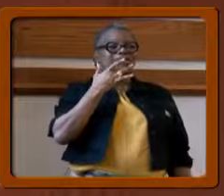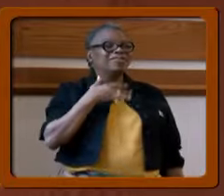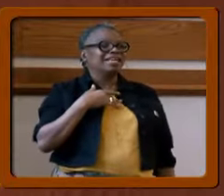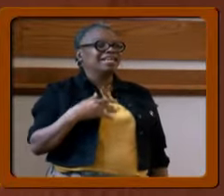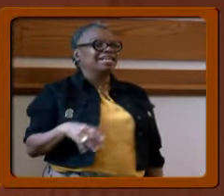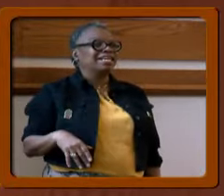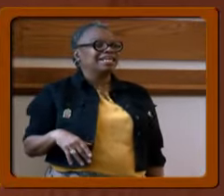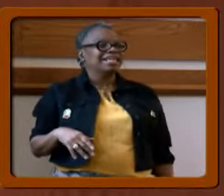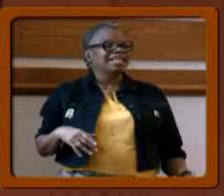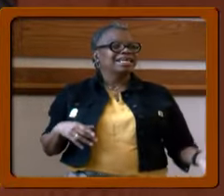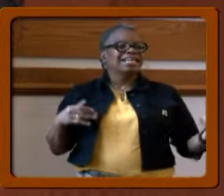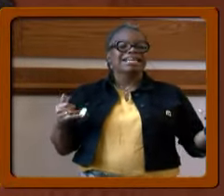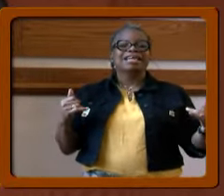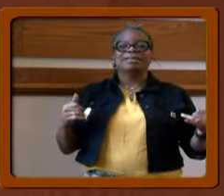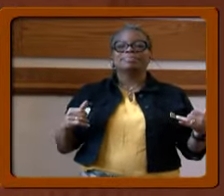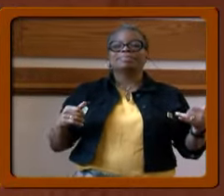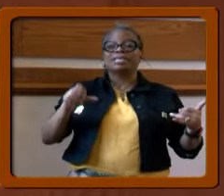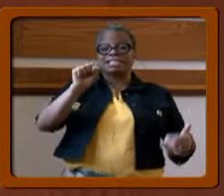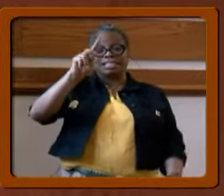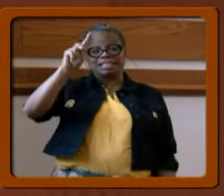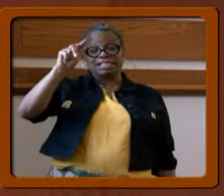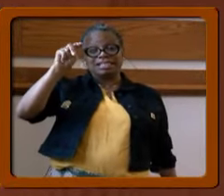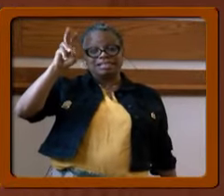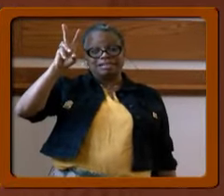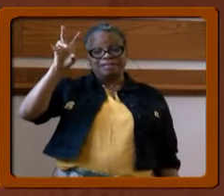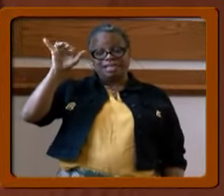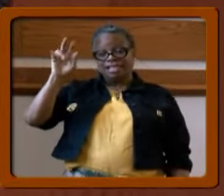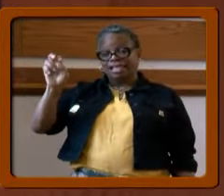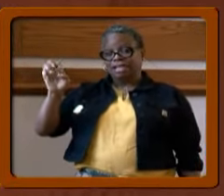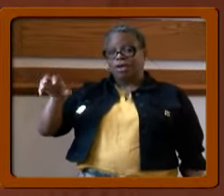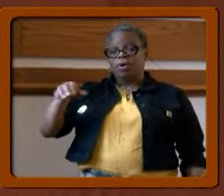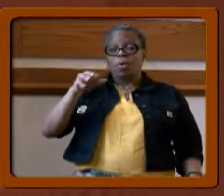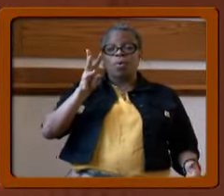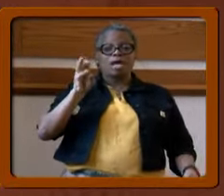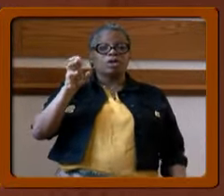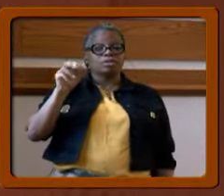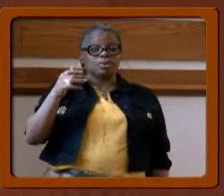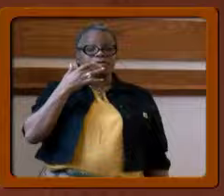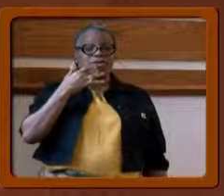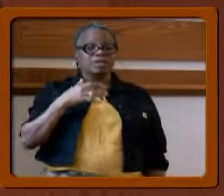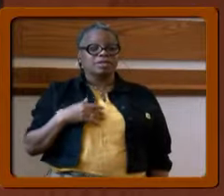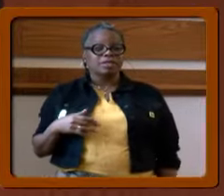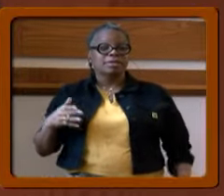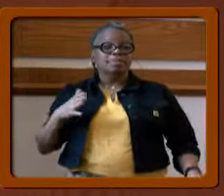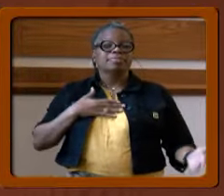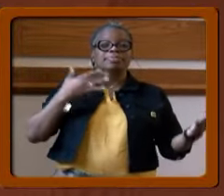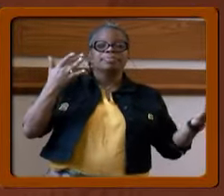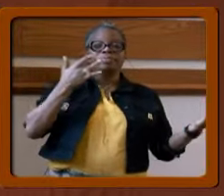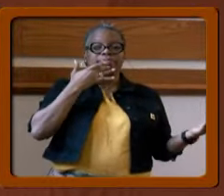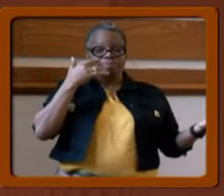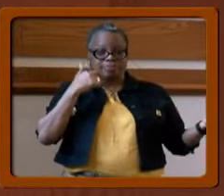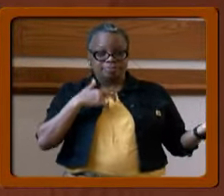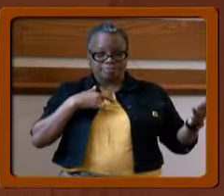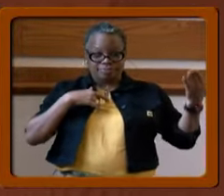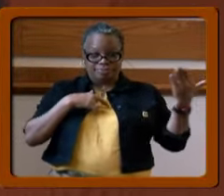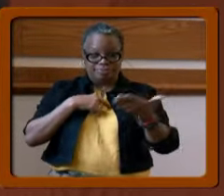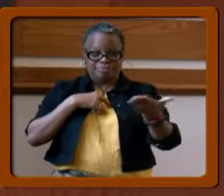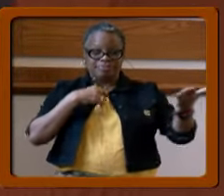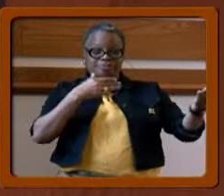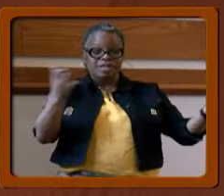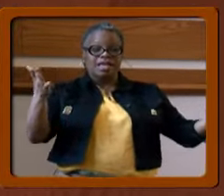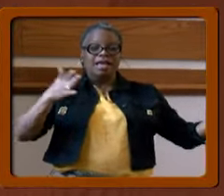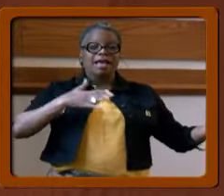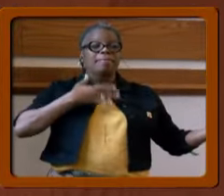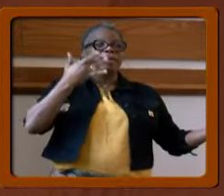Up. With this Stevie Wonder song that was written for our most famous member, MLK. Here we go. 1, 2, say, happy birthday to